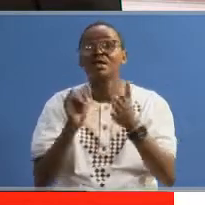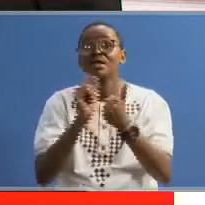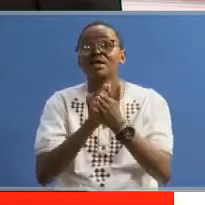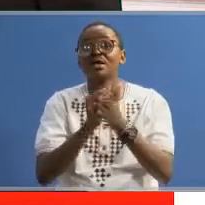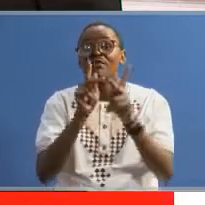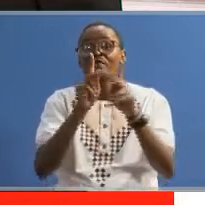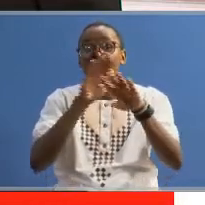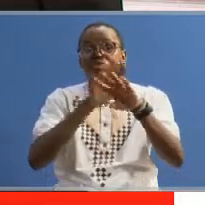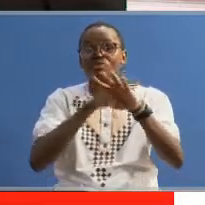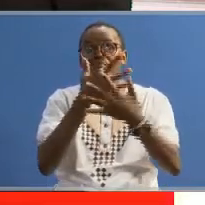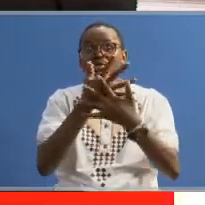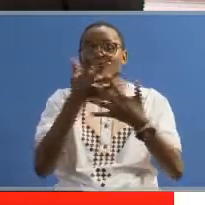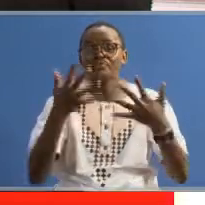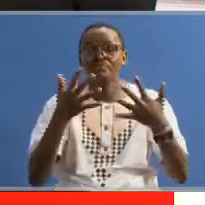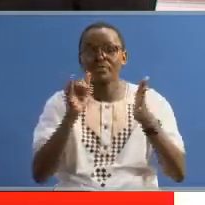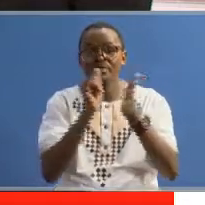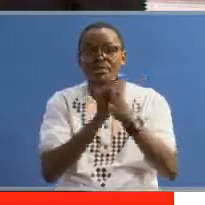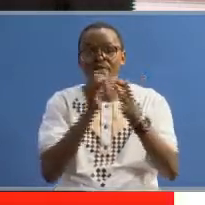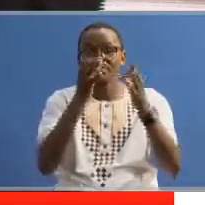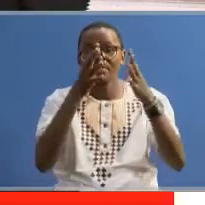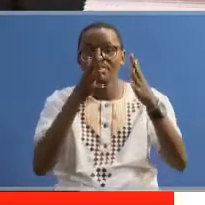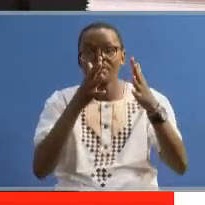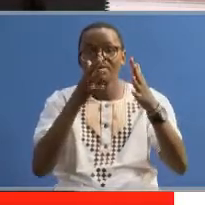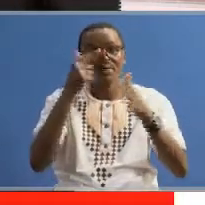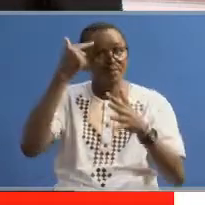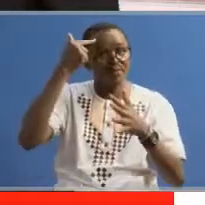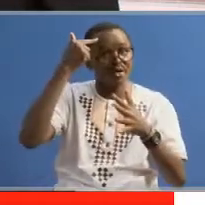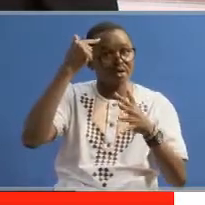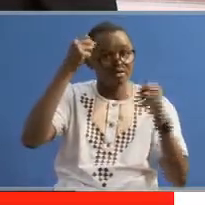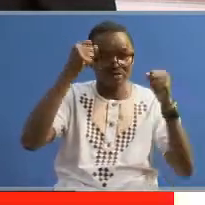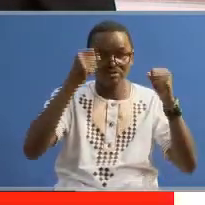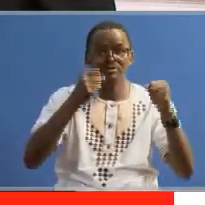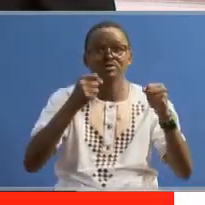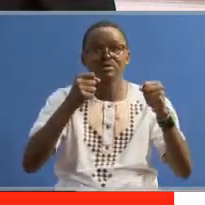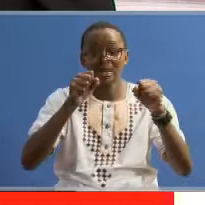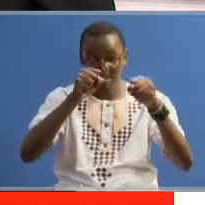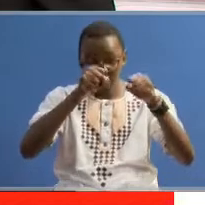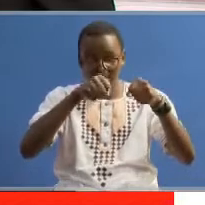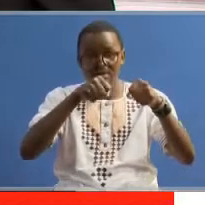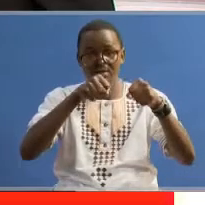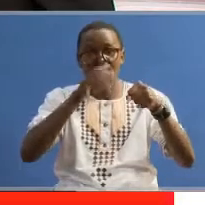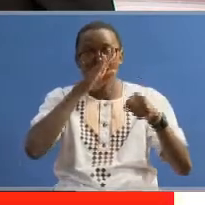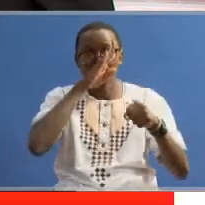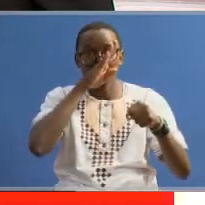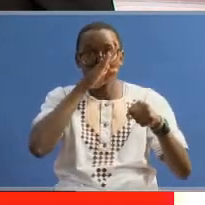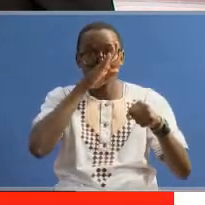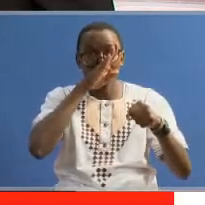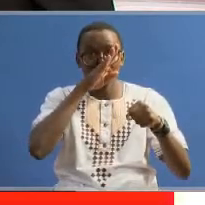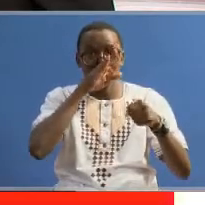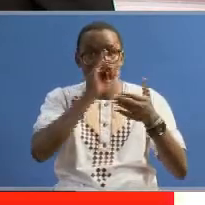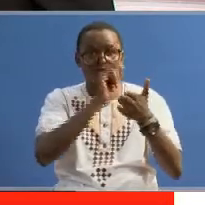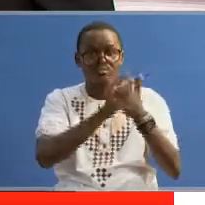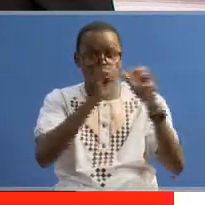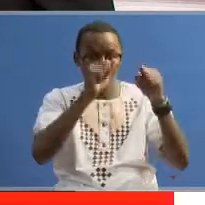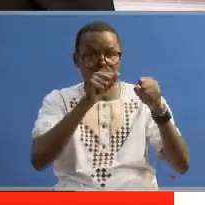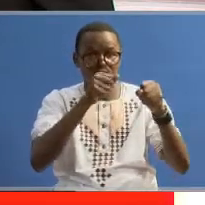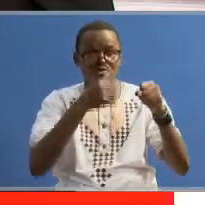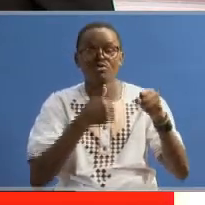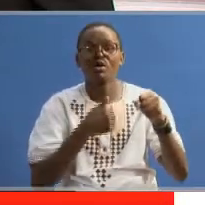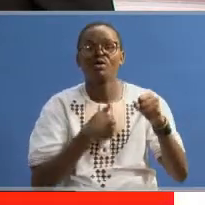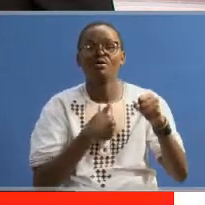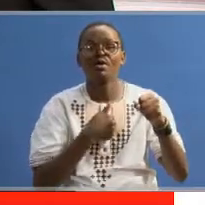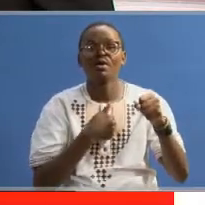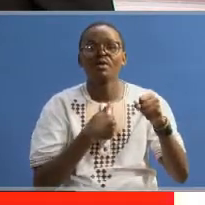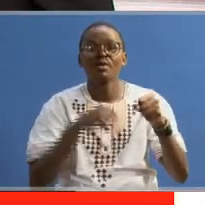is a very good thing. Why? That this officer's mental strength can kind of be sober so that they can be able to handle